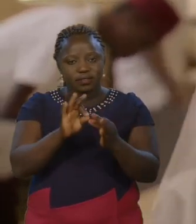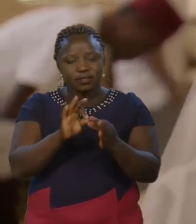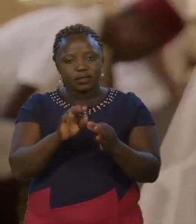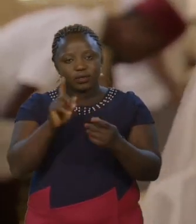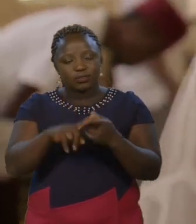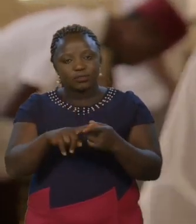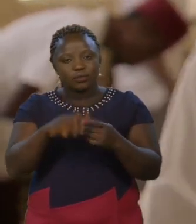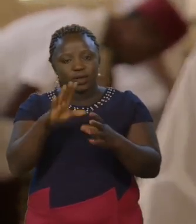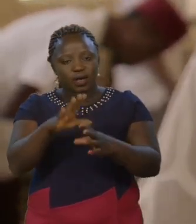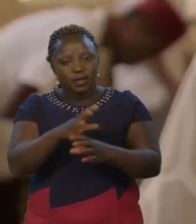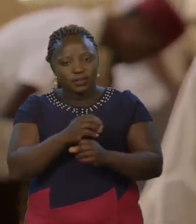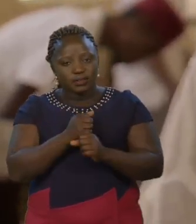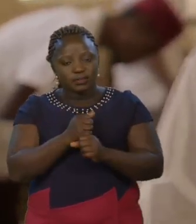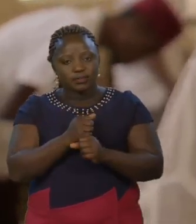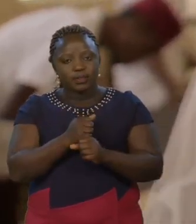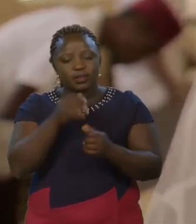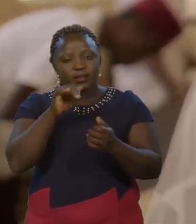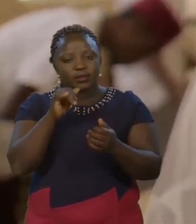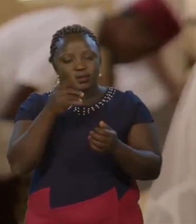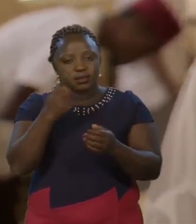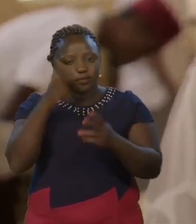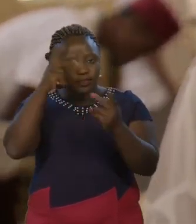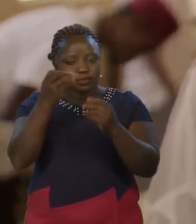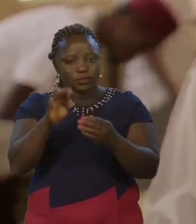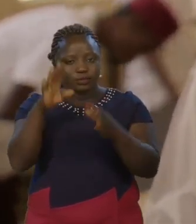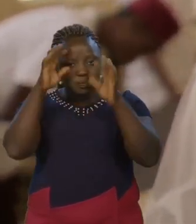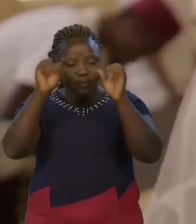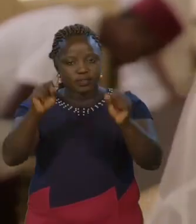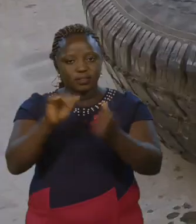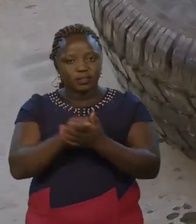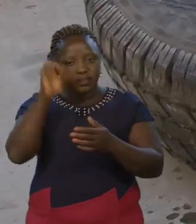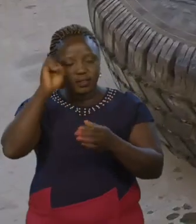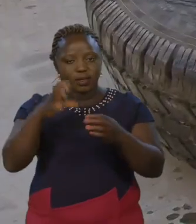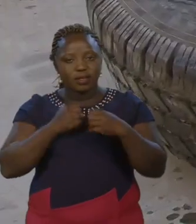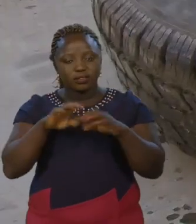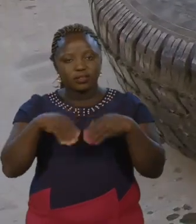together to achieve that mandate that Mr. President have given.